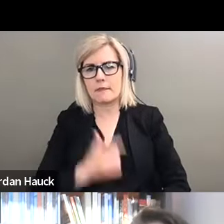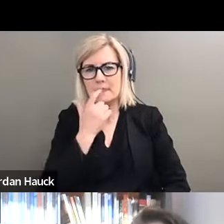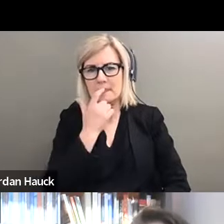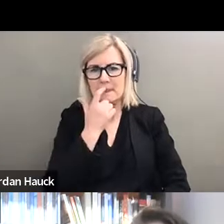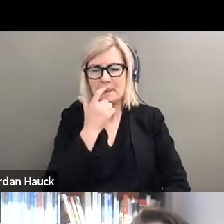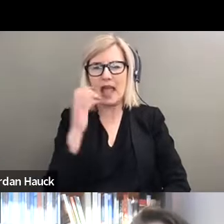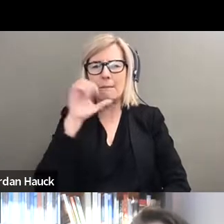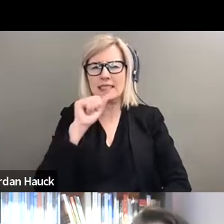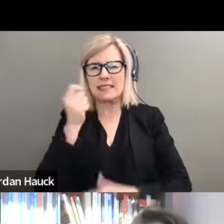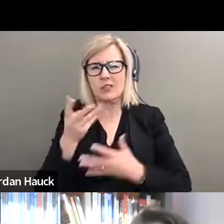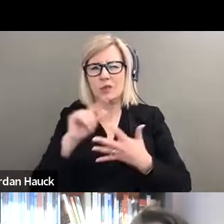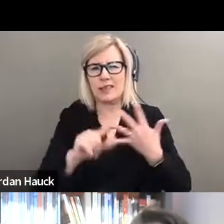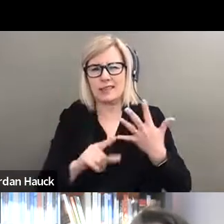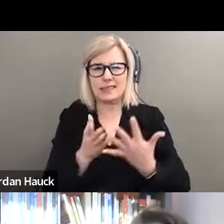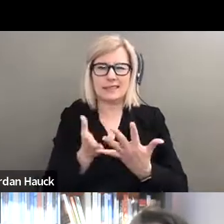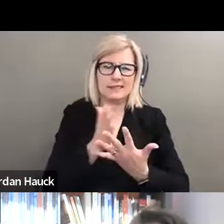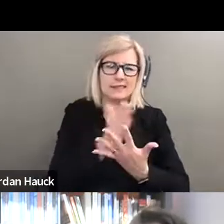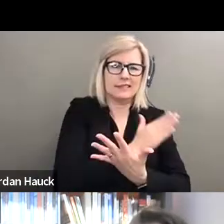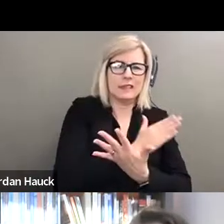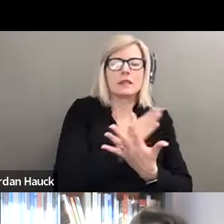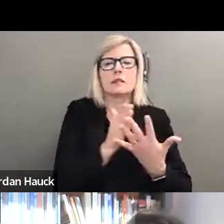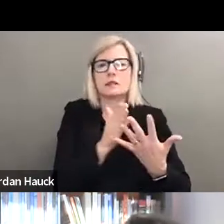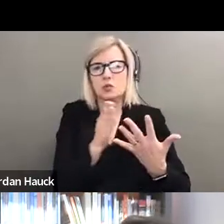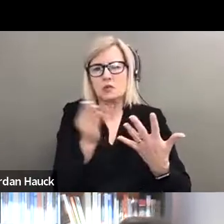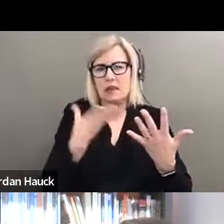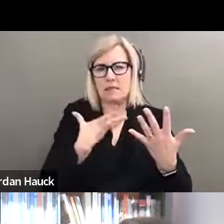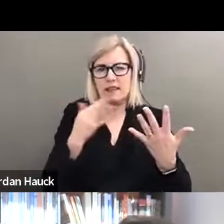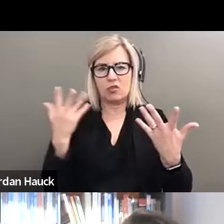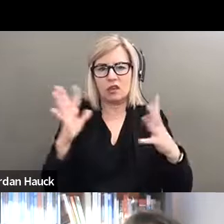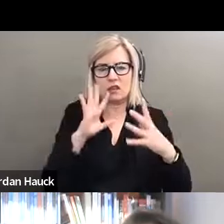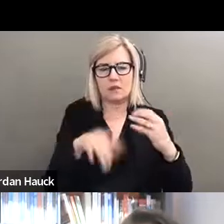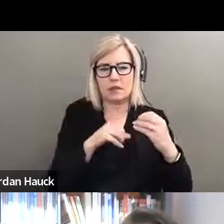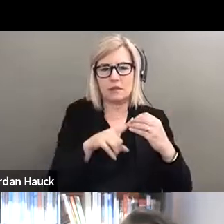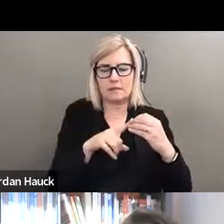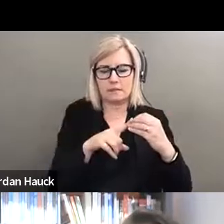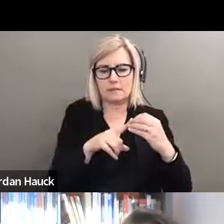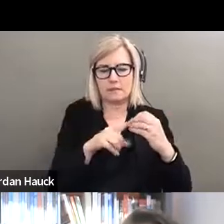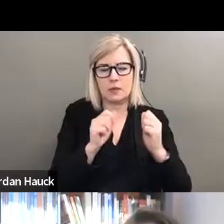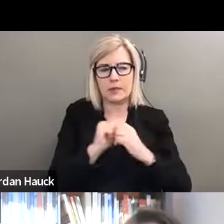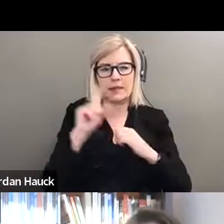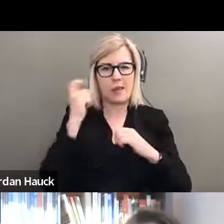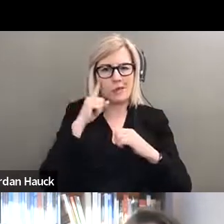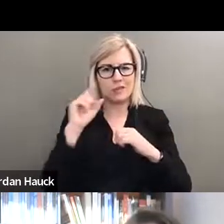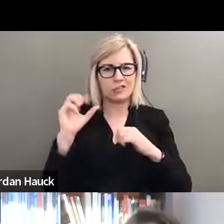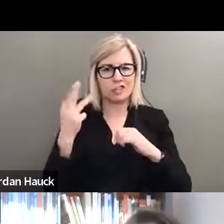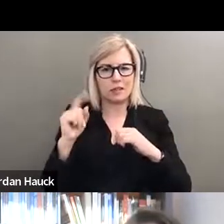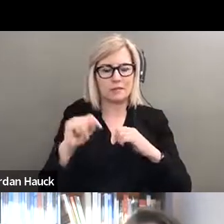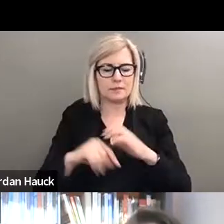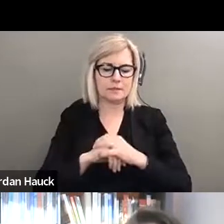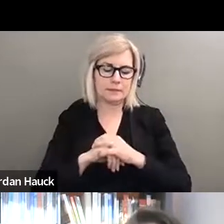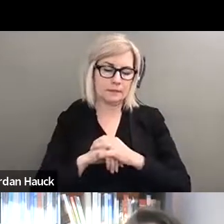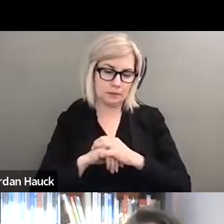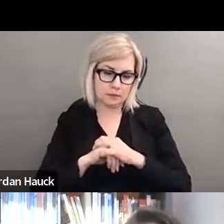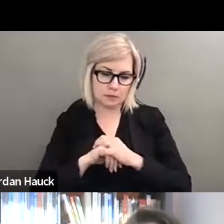a few of these updates with capital chats.